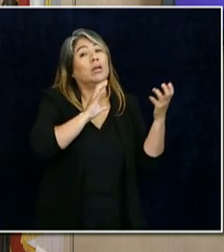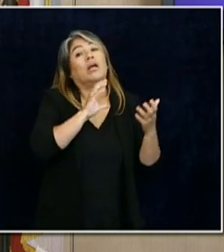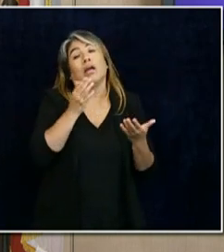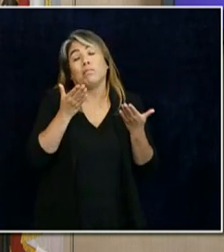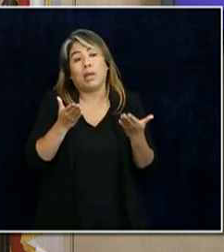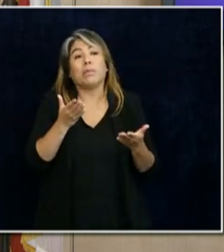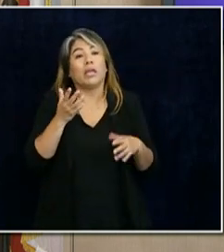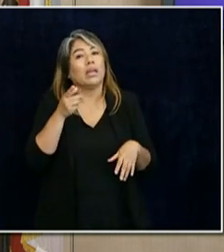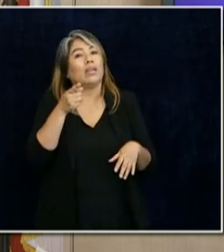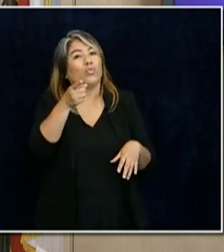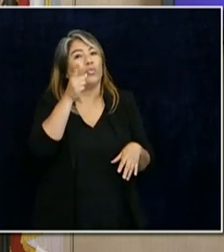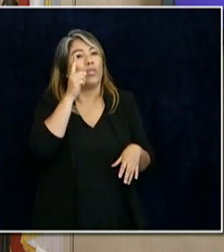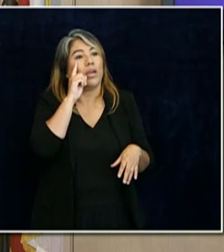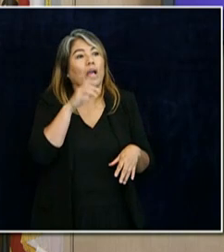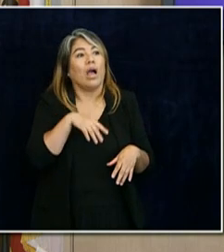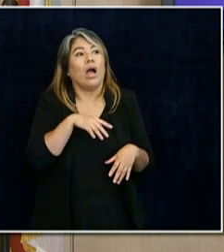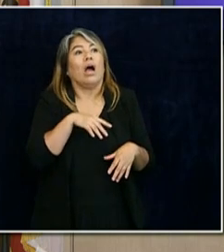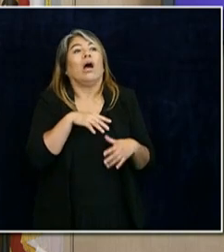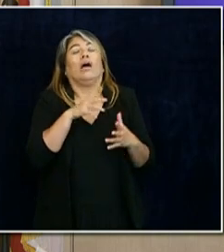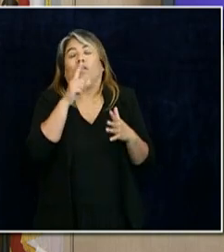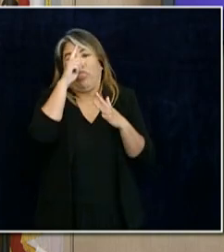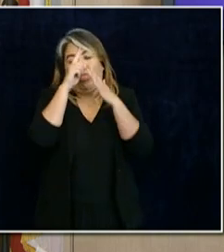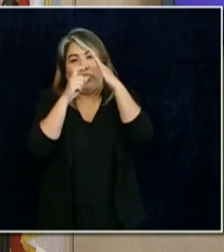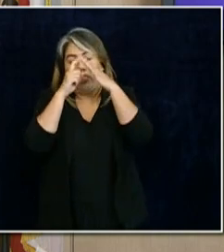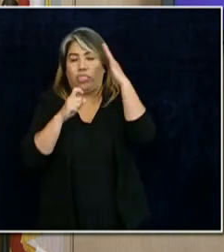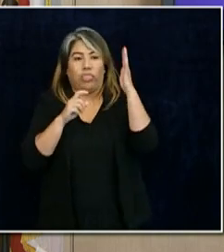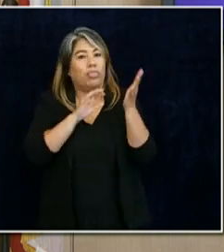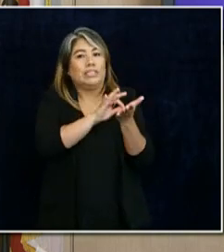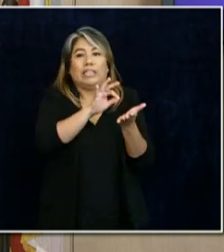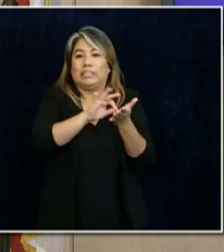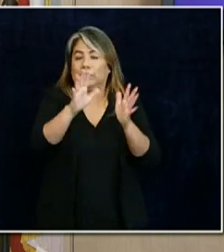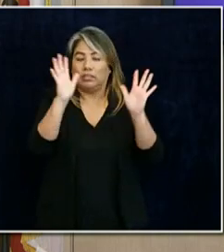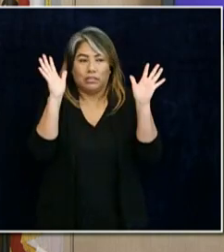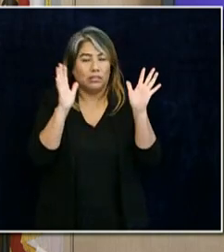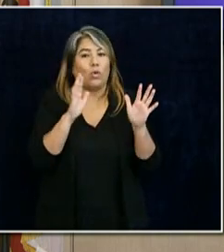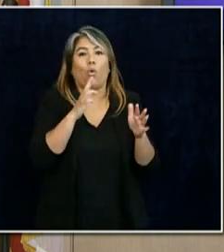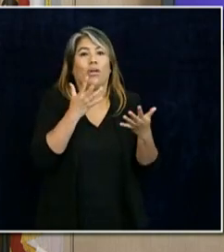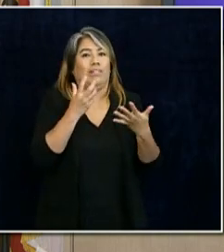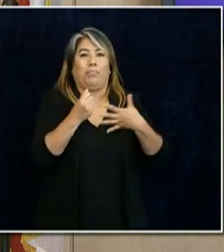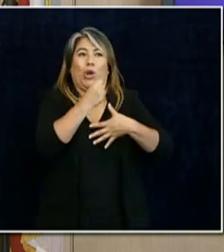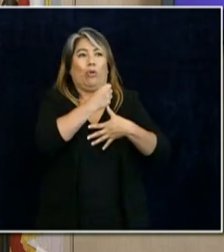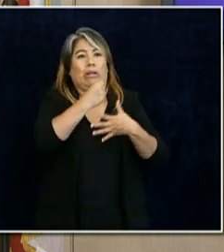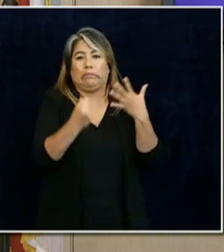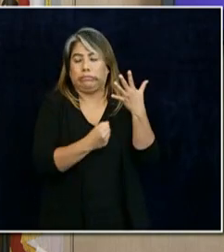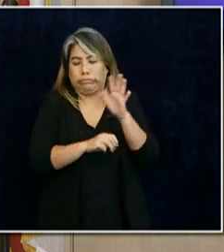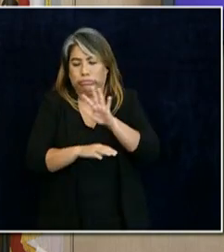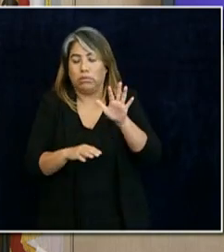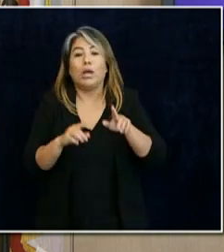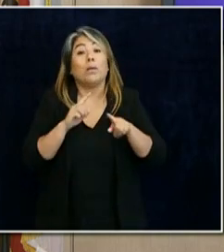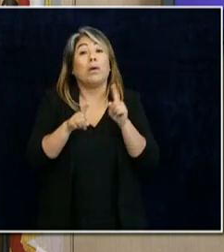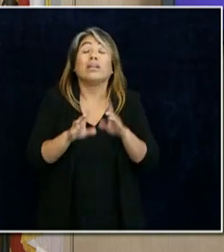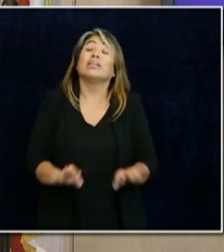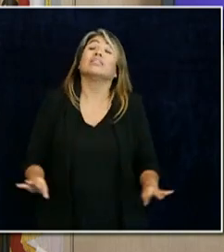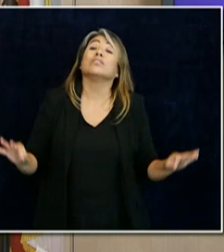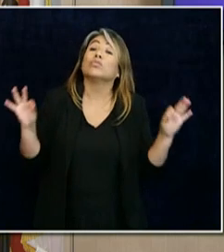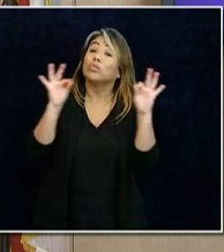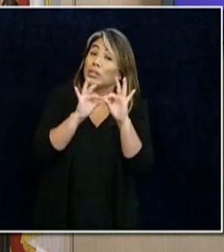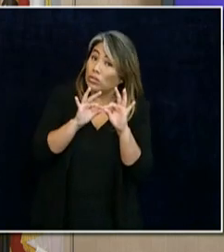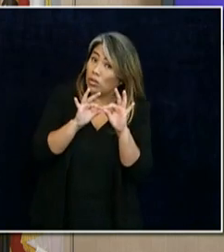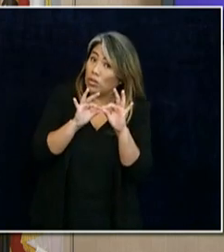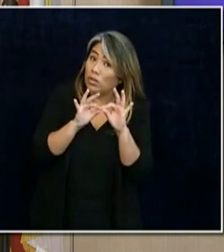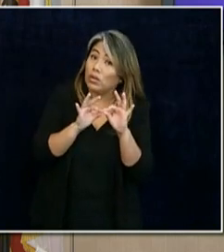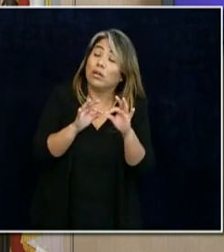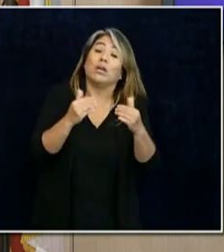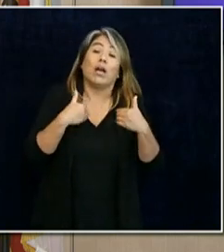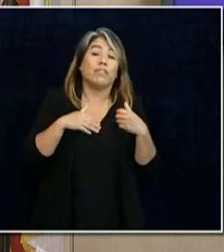something like the census has kind of slipped away or gone to the back of your priority list. But it is critical to